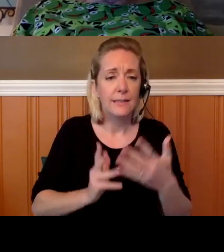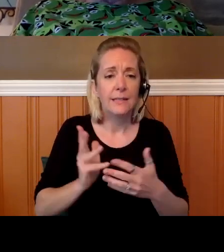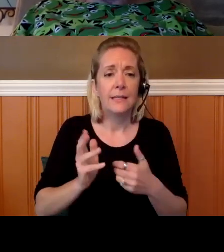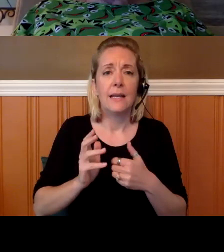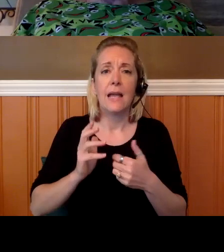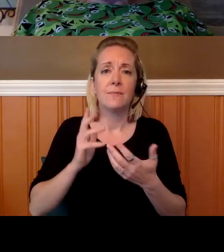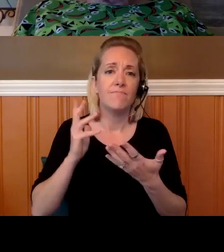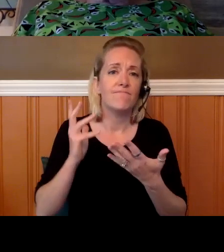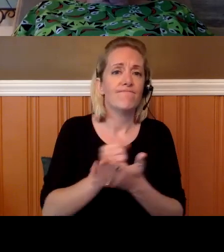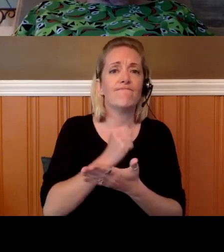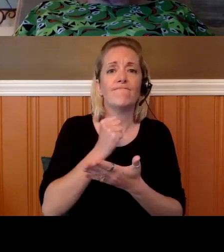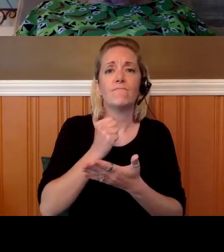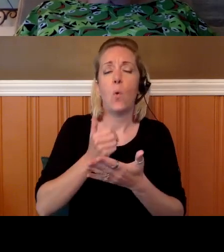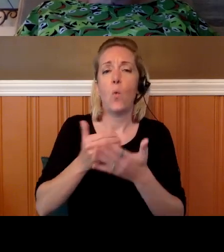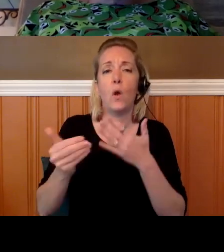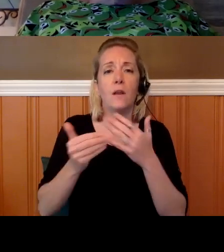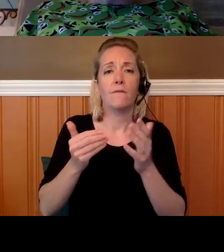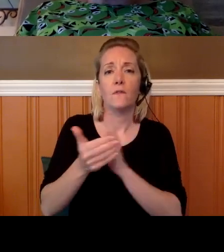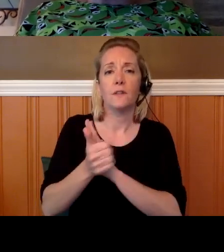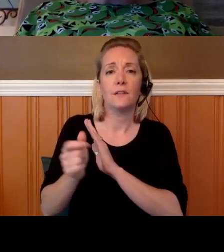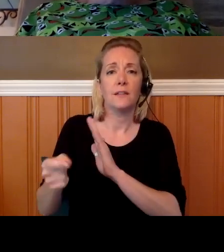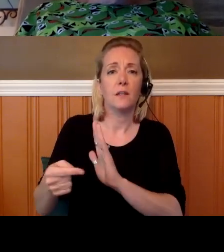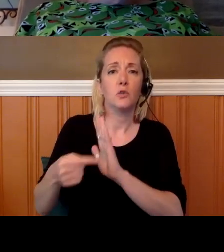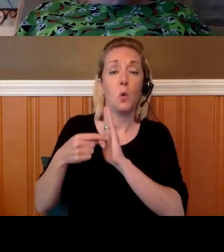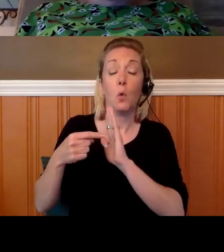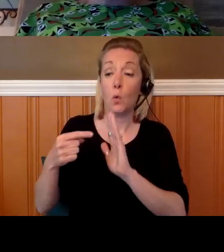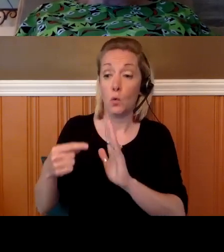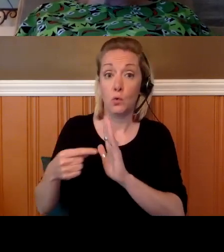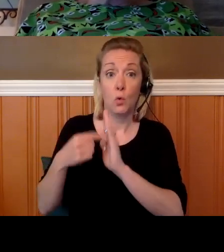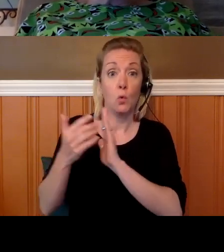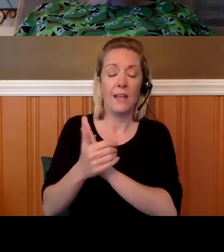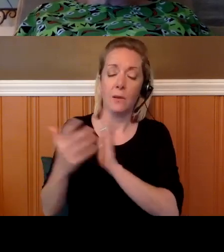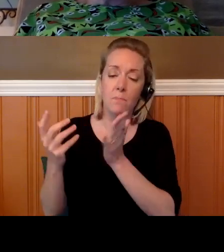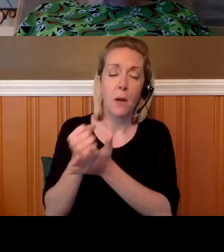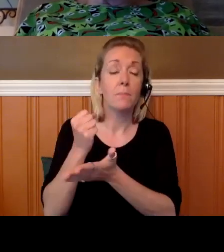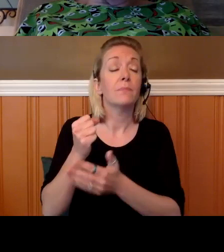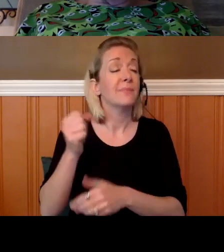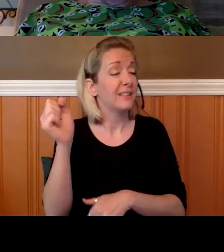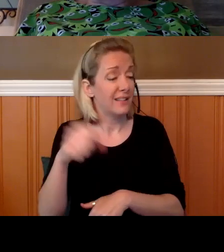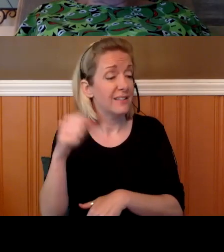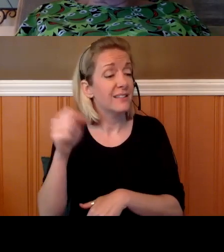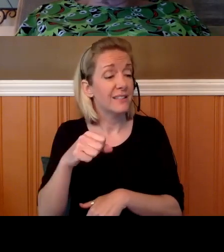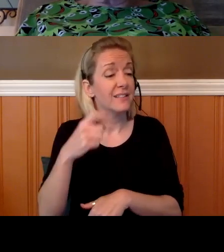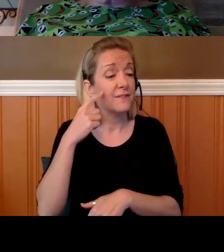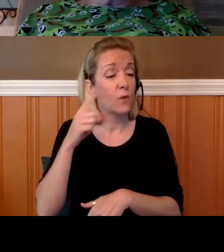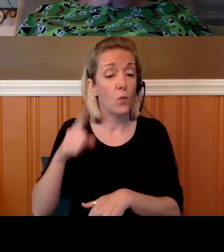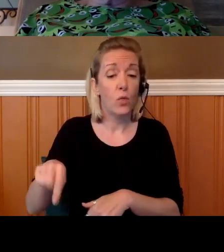maximize what they're demonstrating. Absolutely. Yeah, For kids with CVI, there is